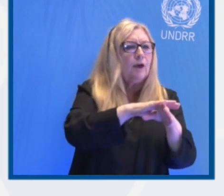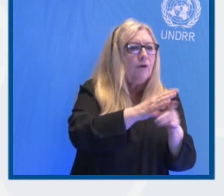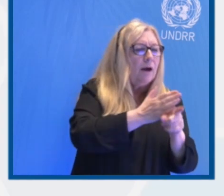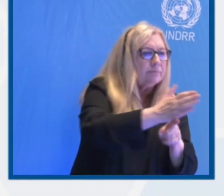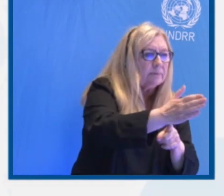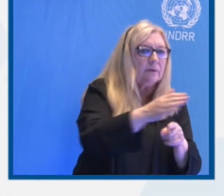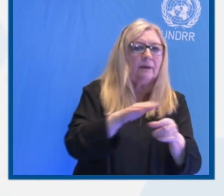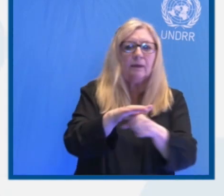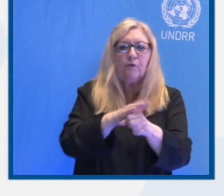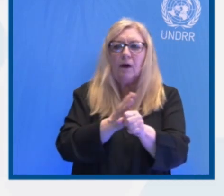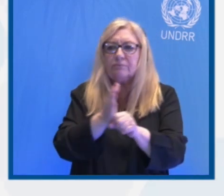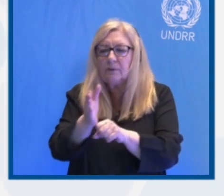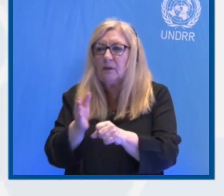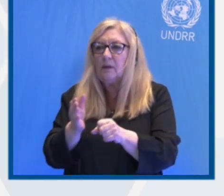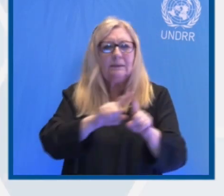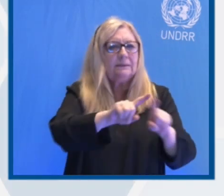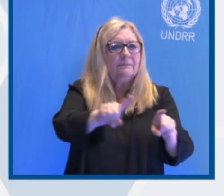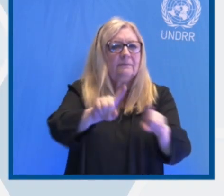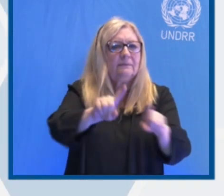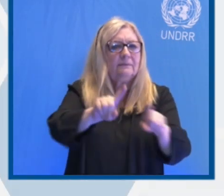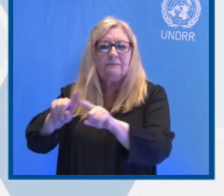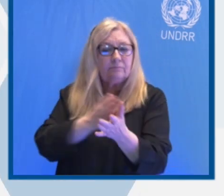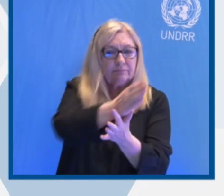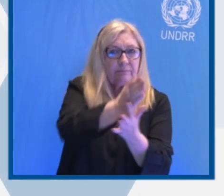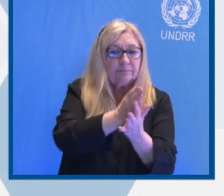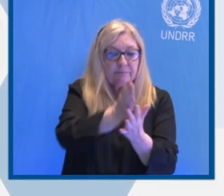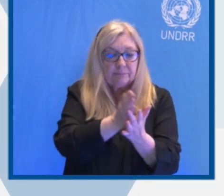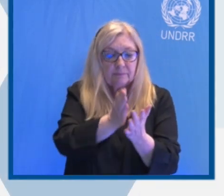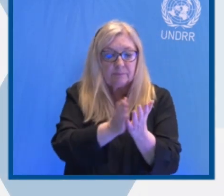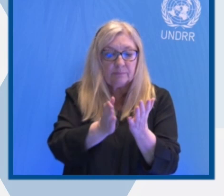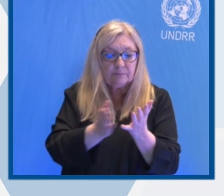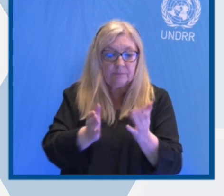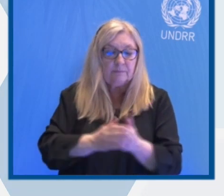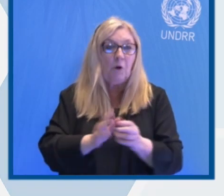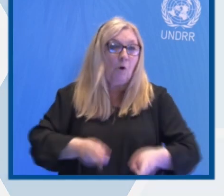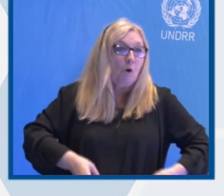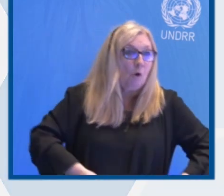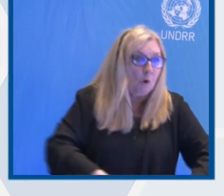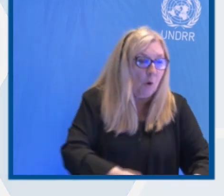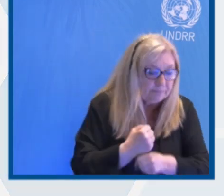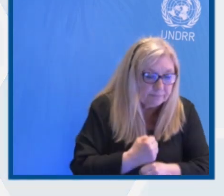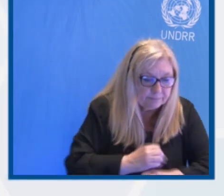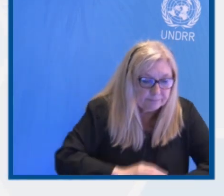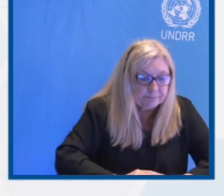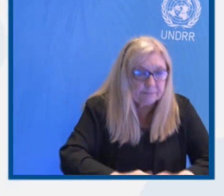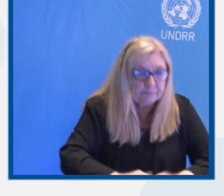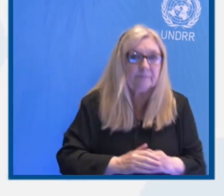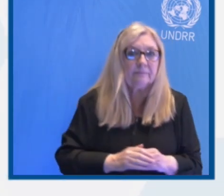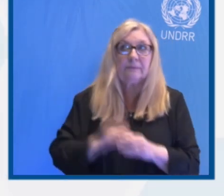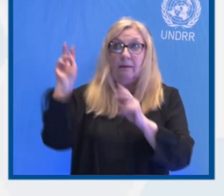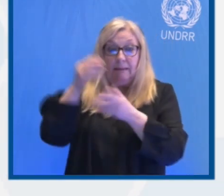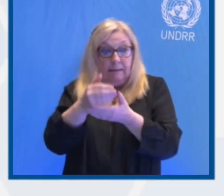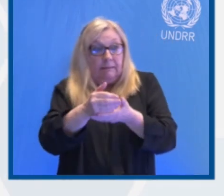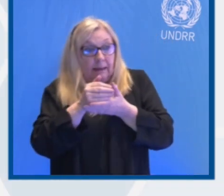for emergency public safety, enhancing ICT infrastructure, even connecting with fiber optics